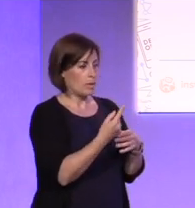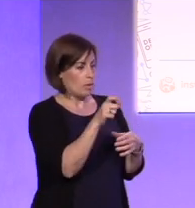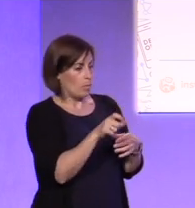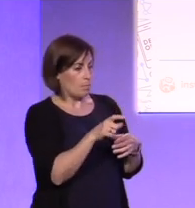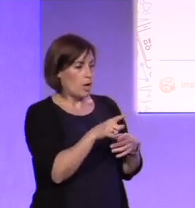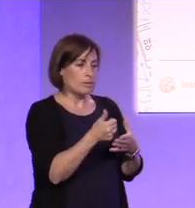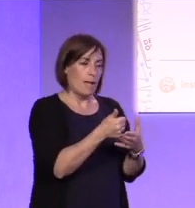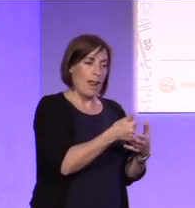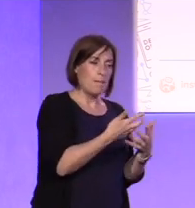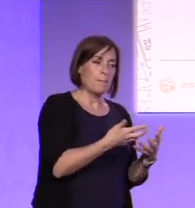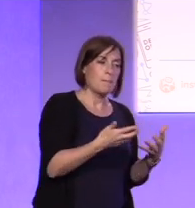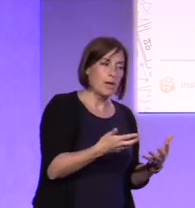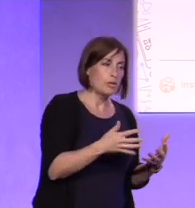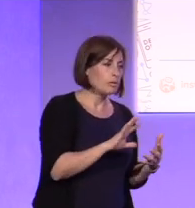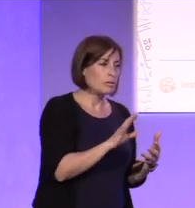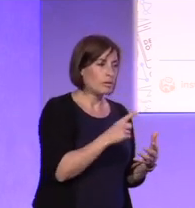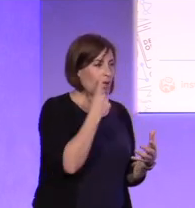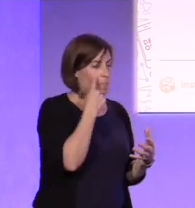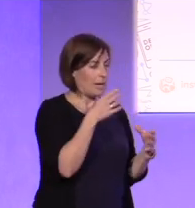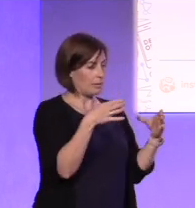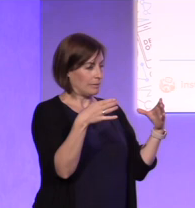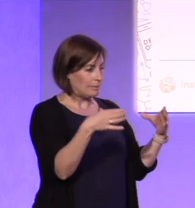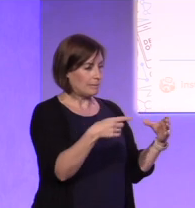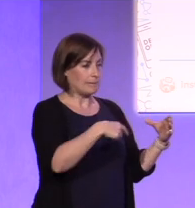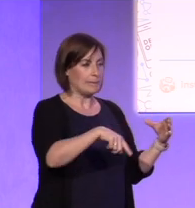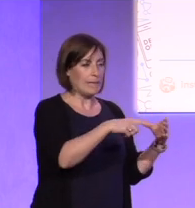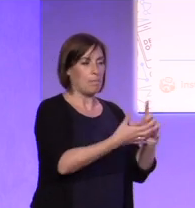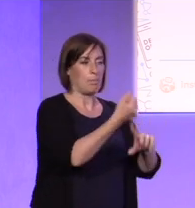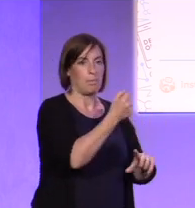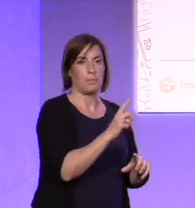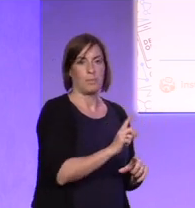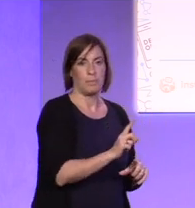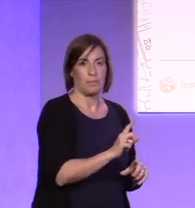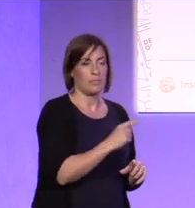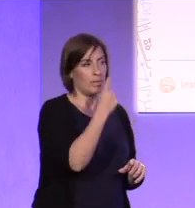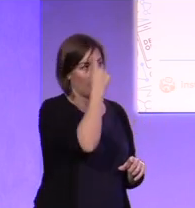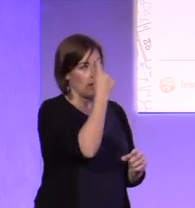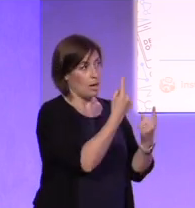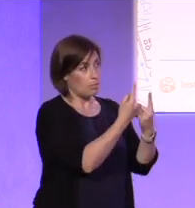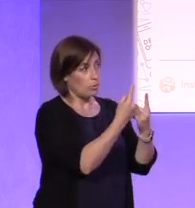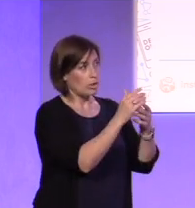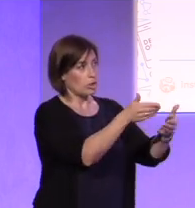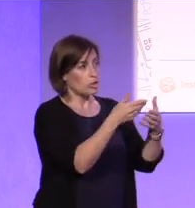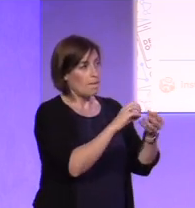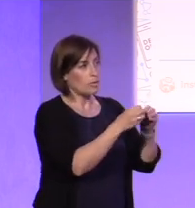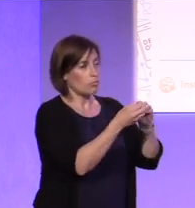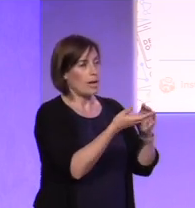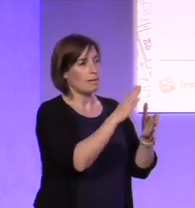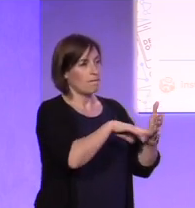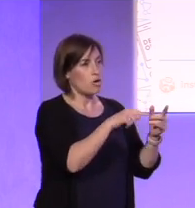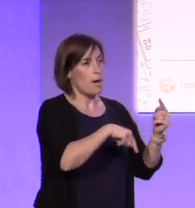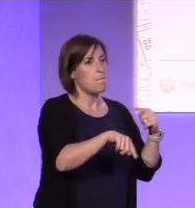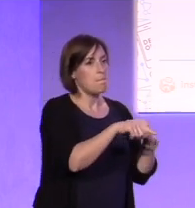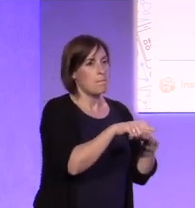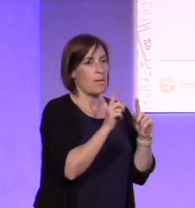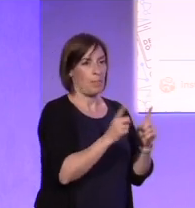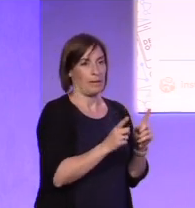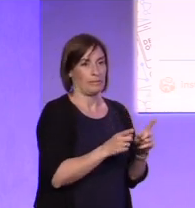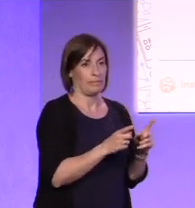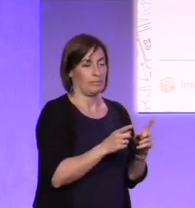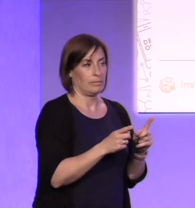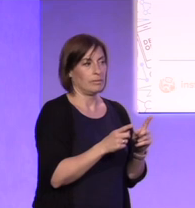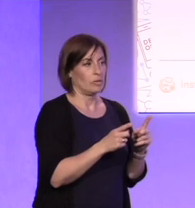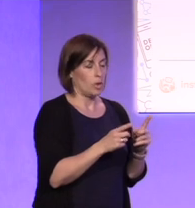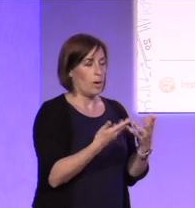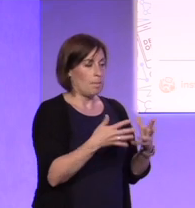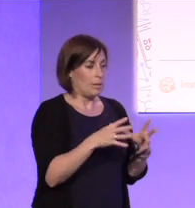what that team can do together. It's about the products and services that we create. And so what we started to do is to really coach into our team, to not bring